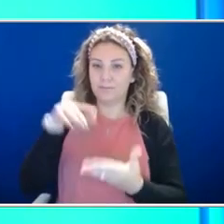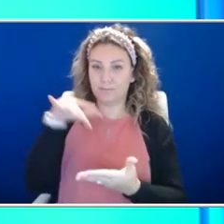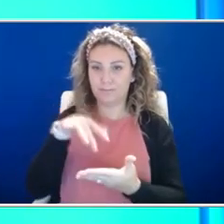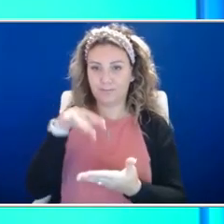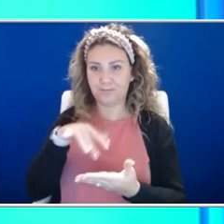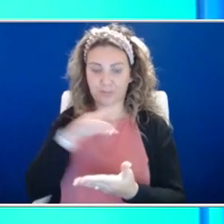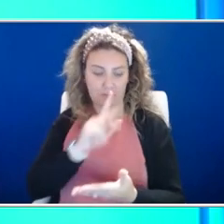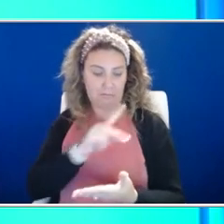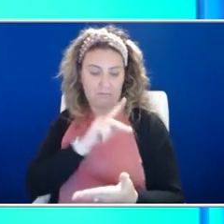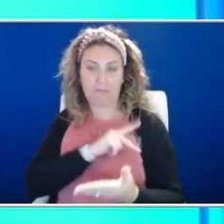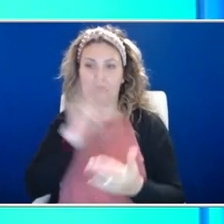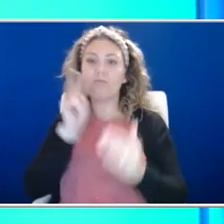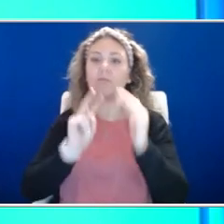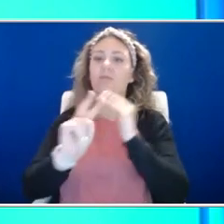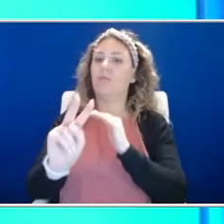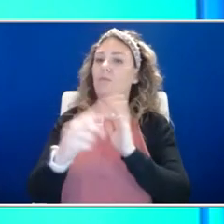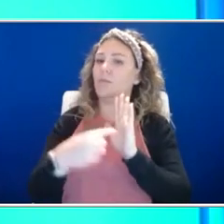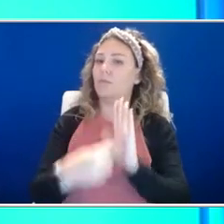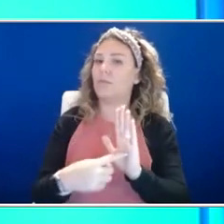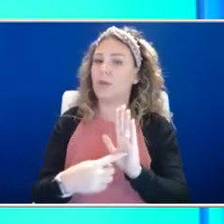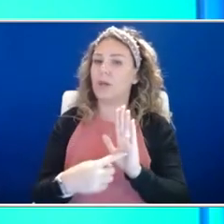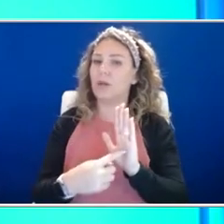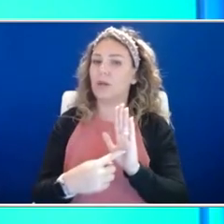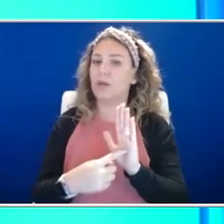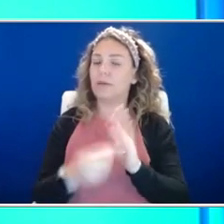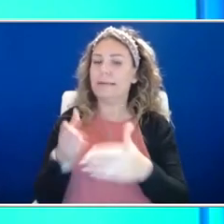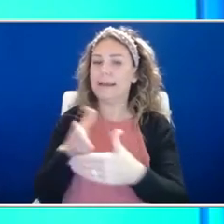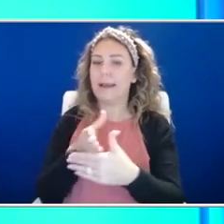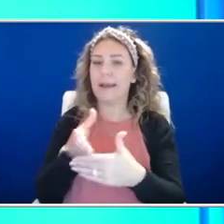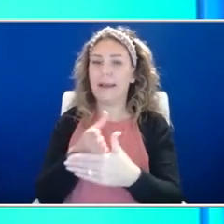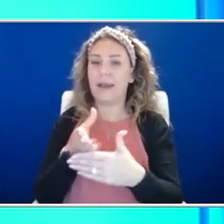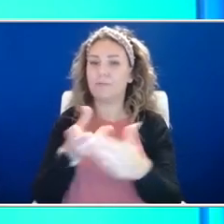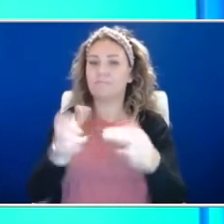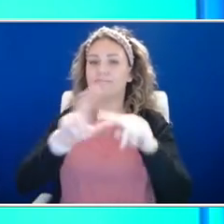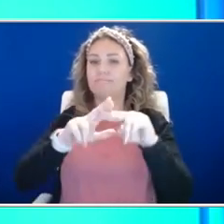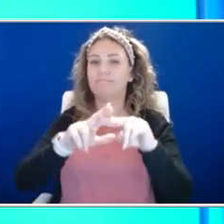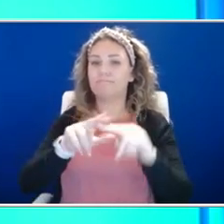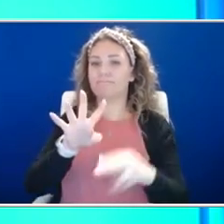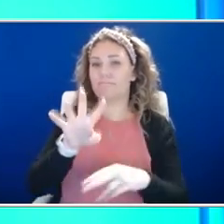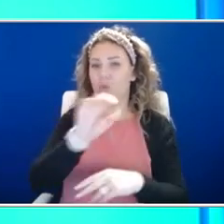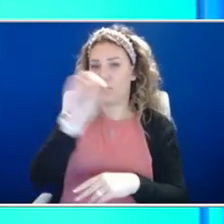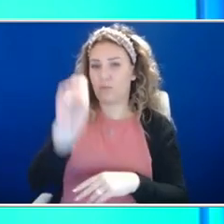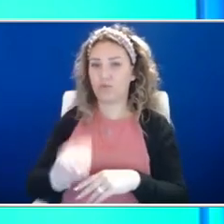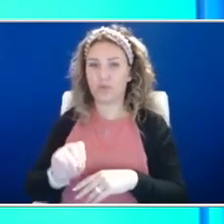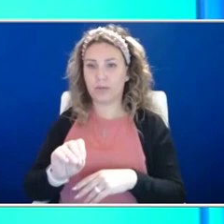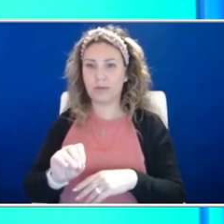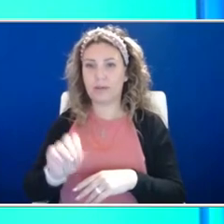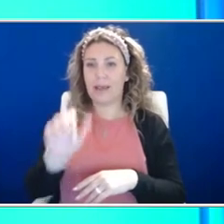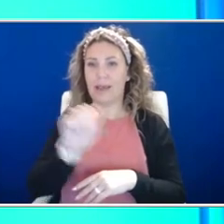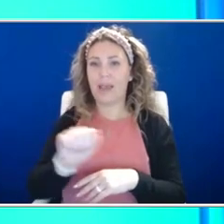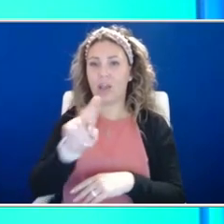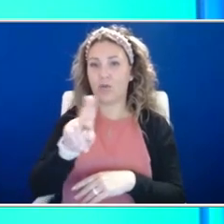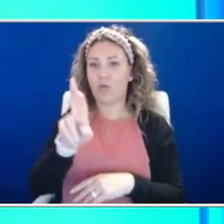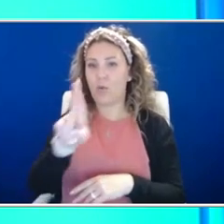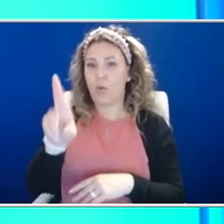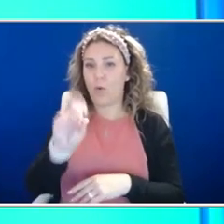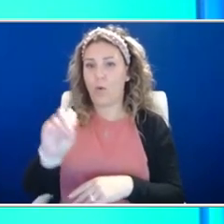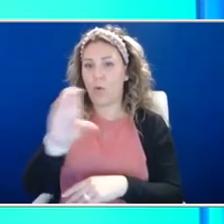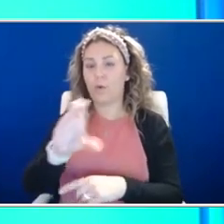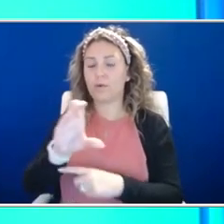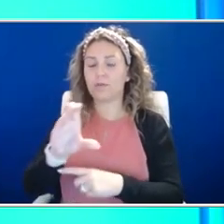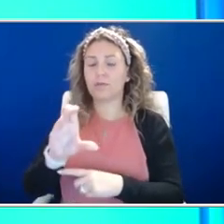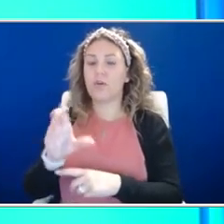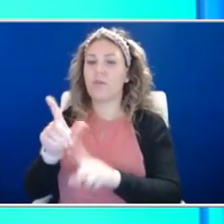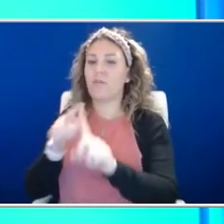personalized predictive model showed an average increase of 4% in terms of AUROC over the traditional